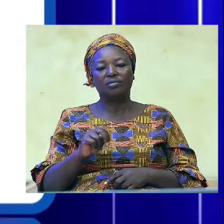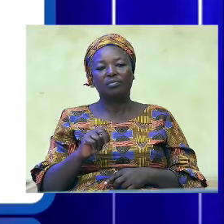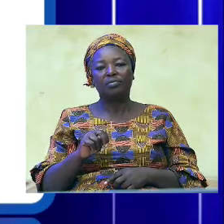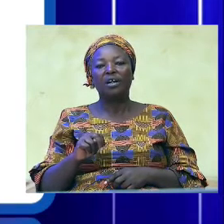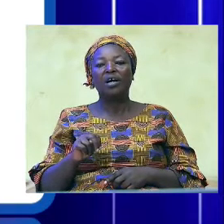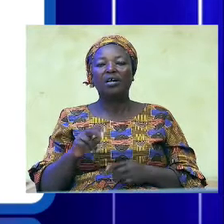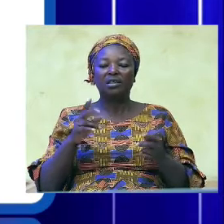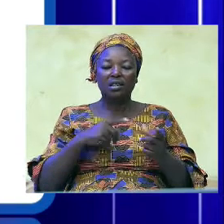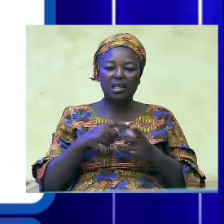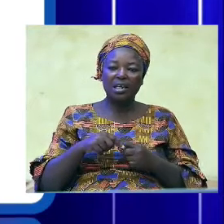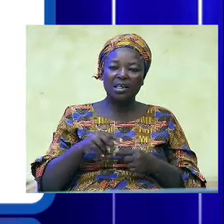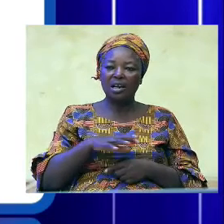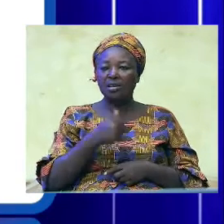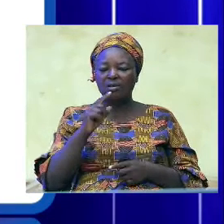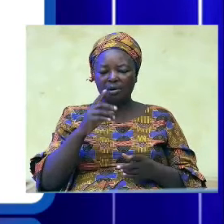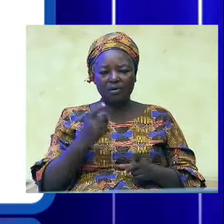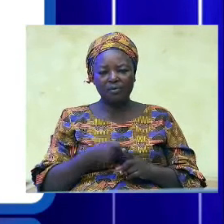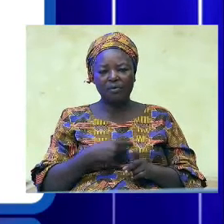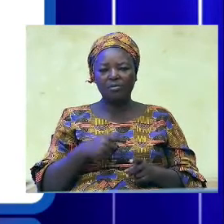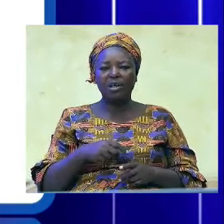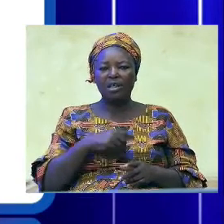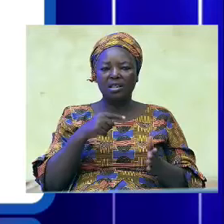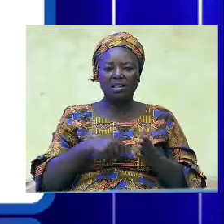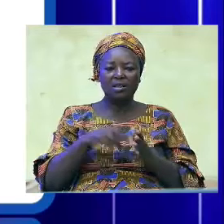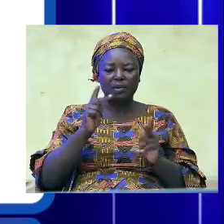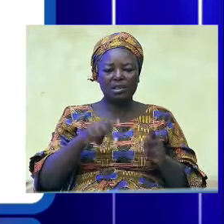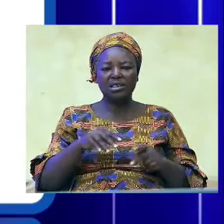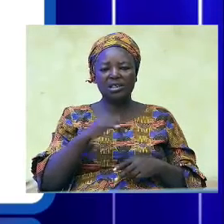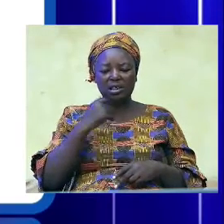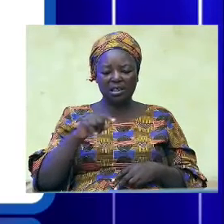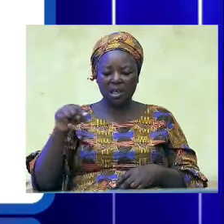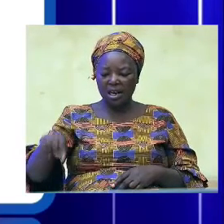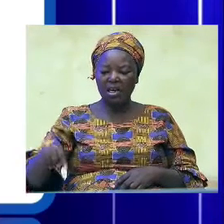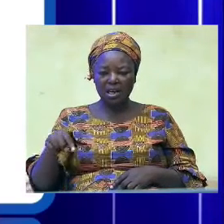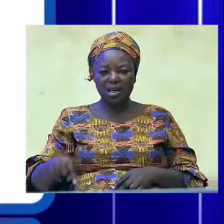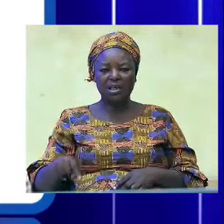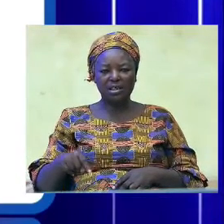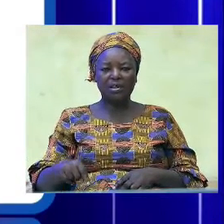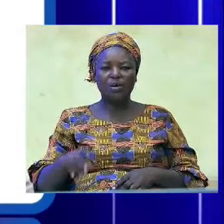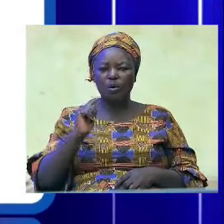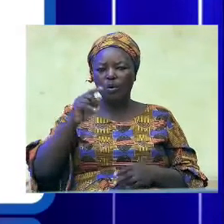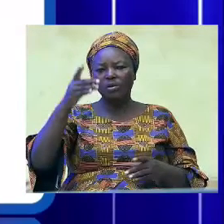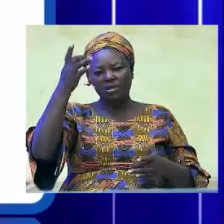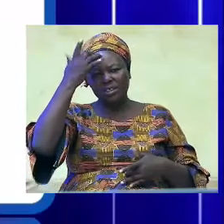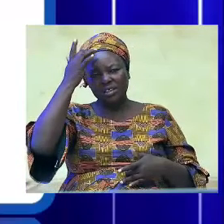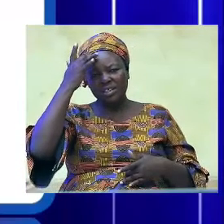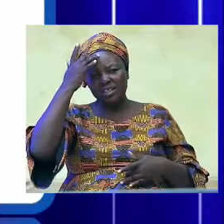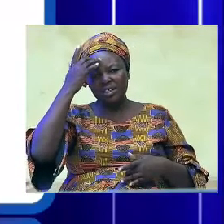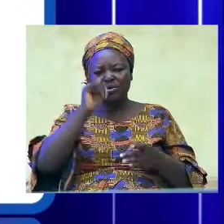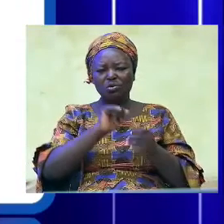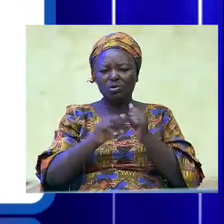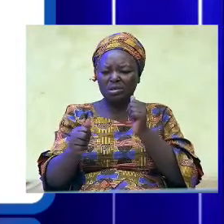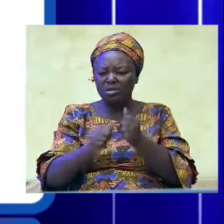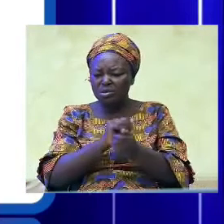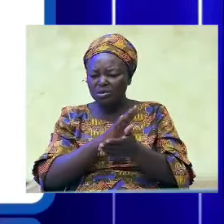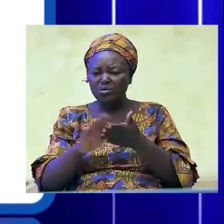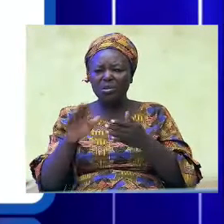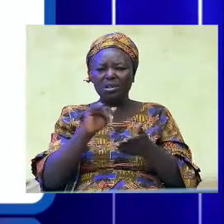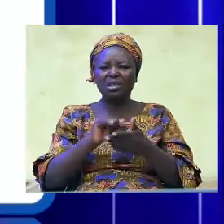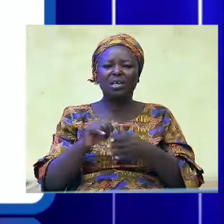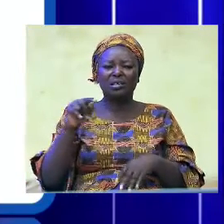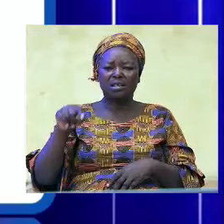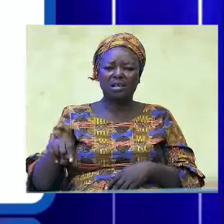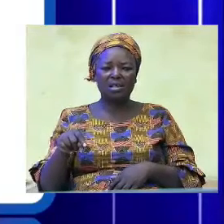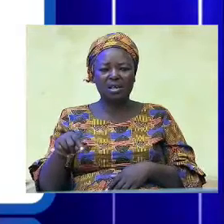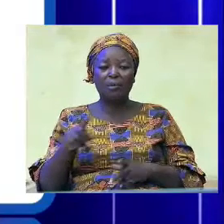A particular sickness was eating this man's bones in the leg, and the leg that was supposed to be cut